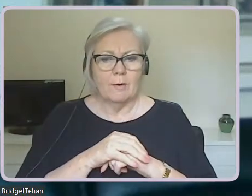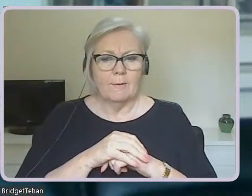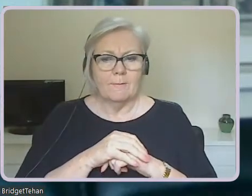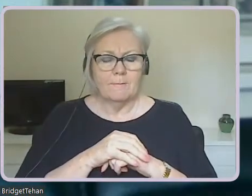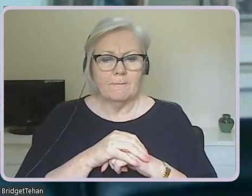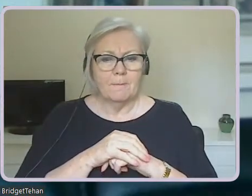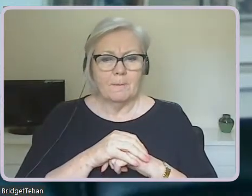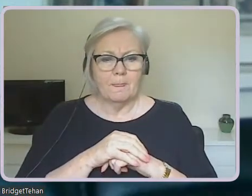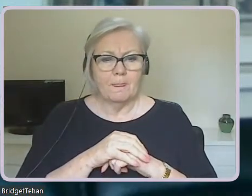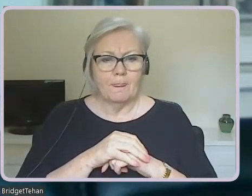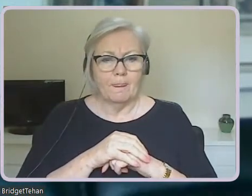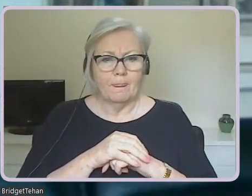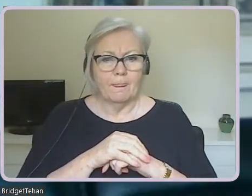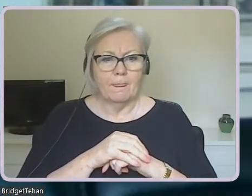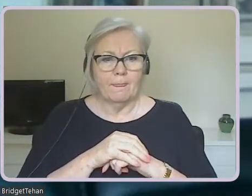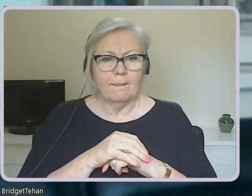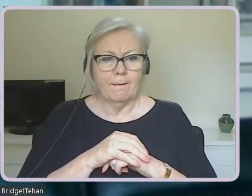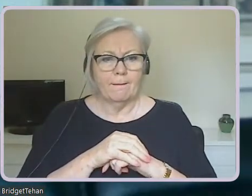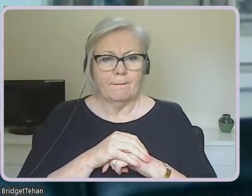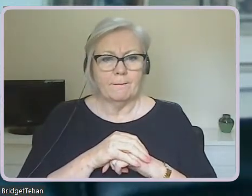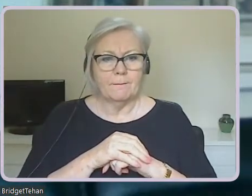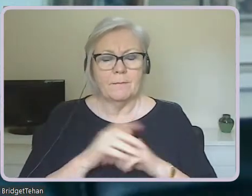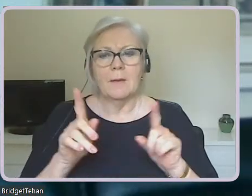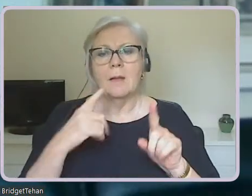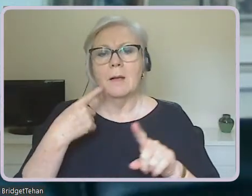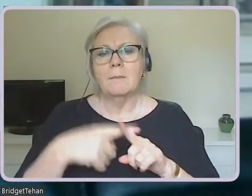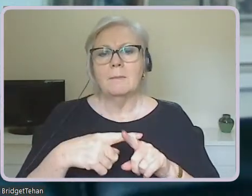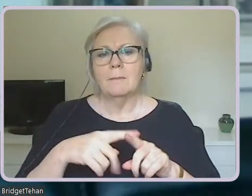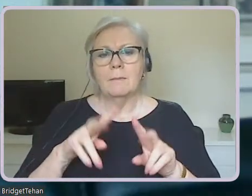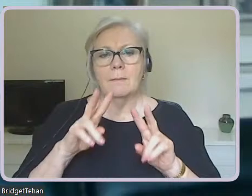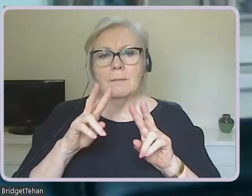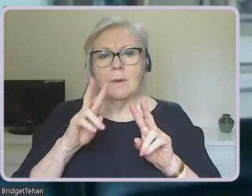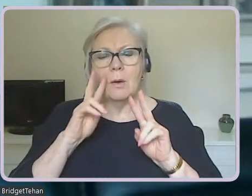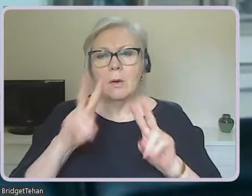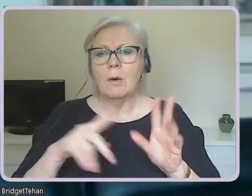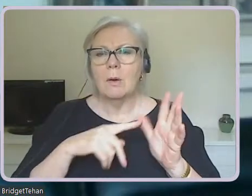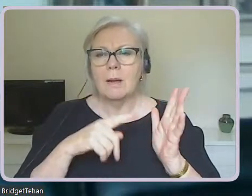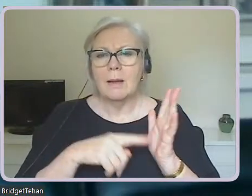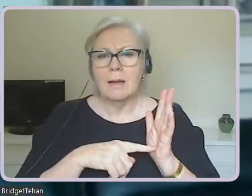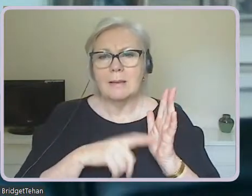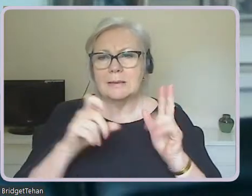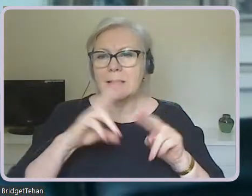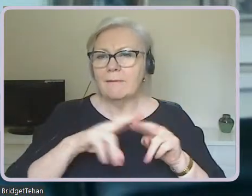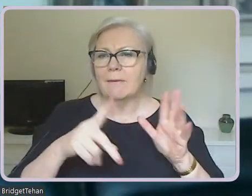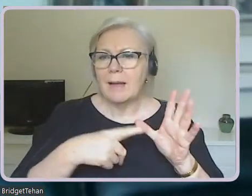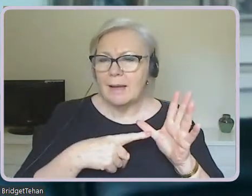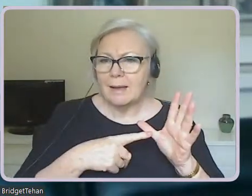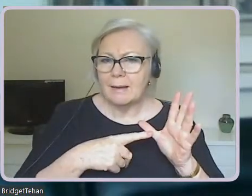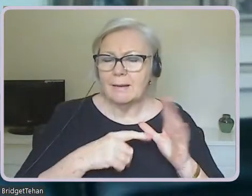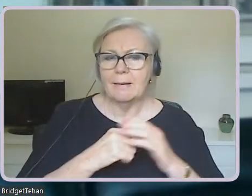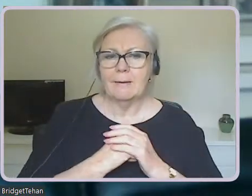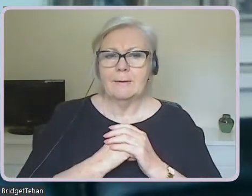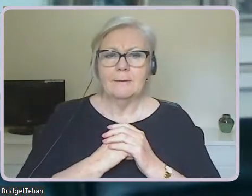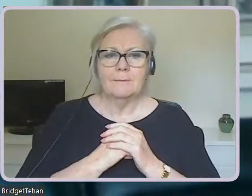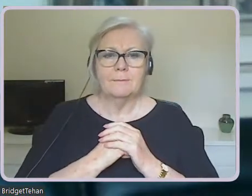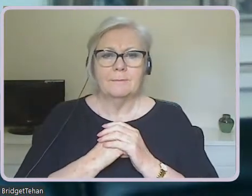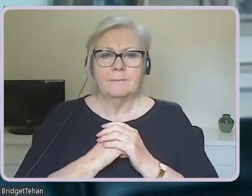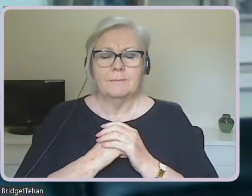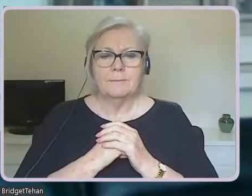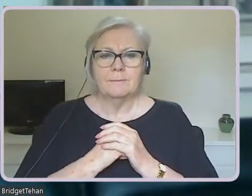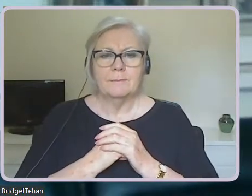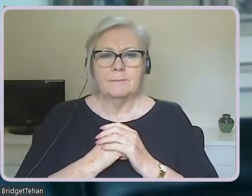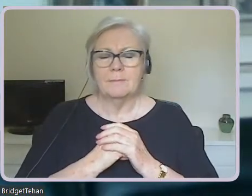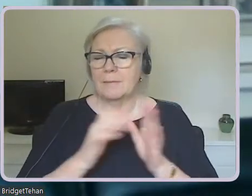morning, and looking at the Country Fire Authority, or the CFA as it was then, and an amazing project that